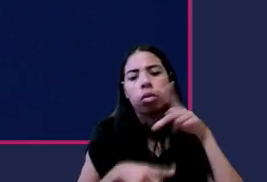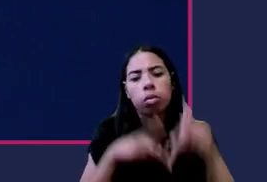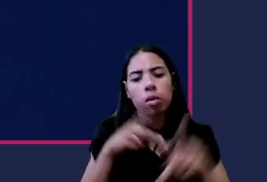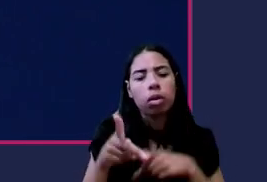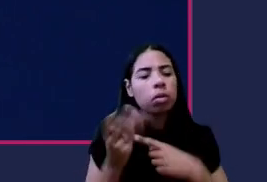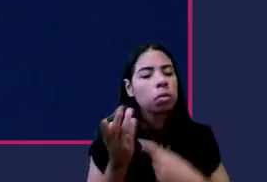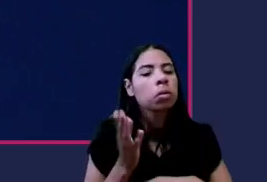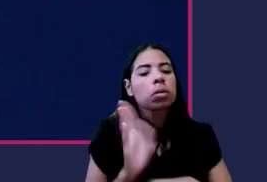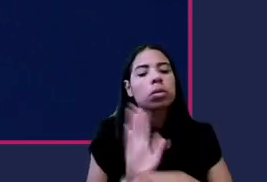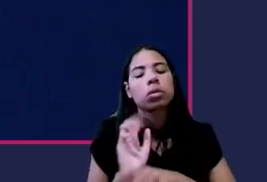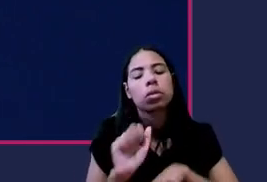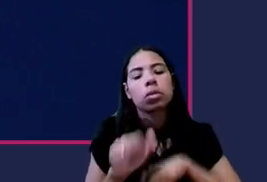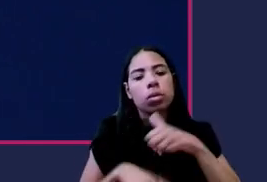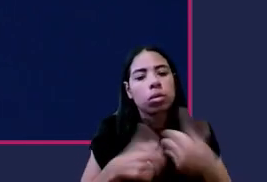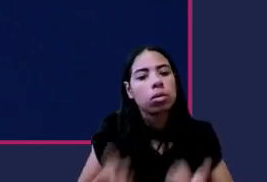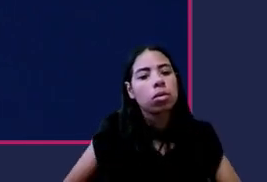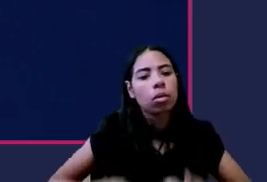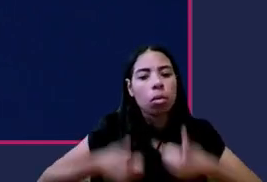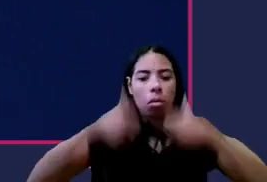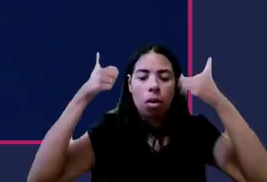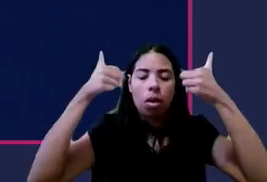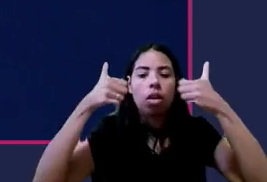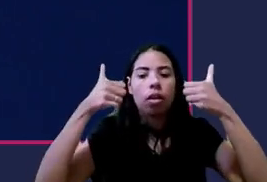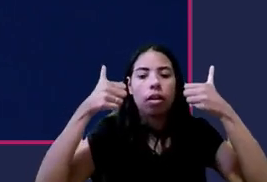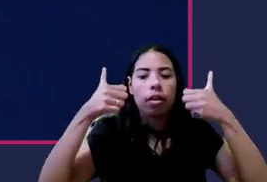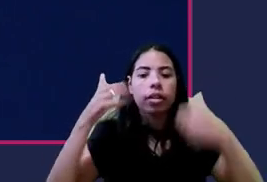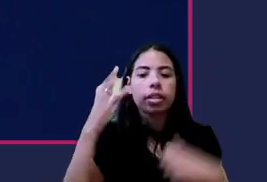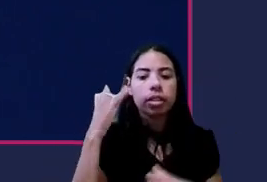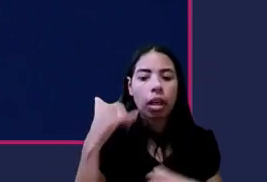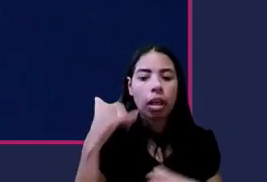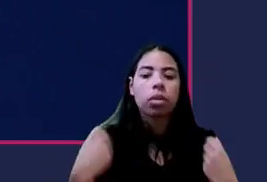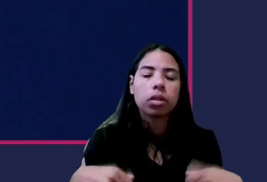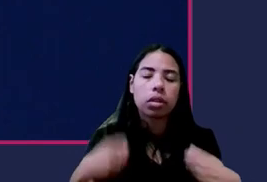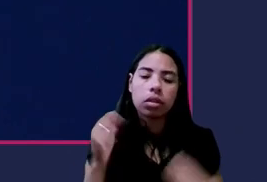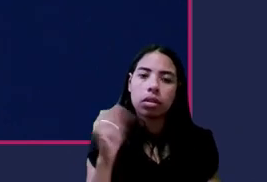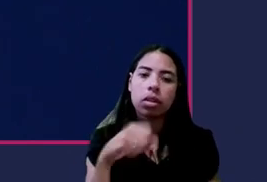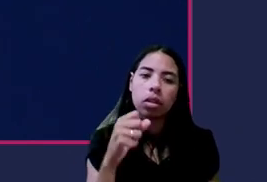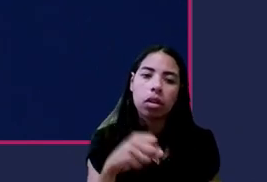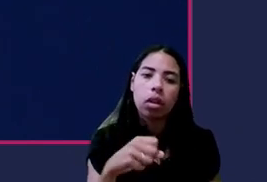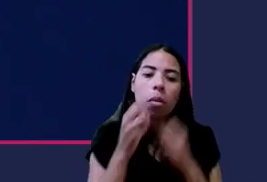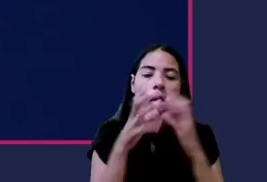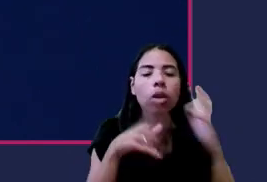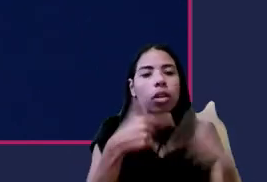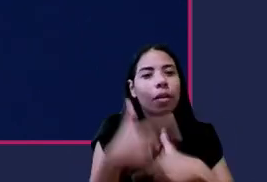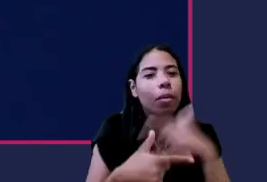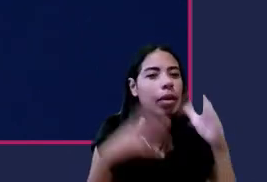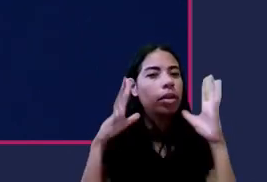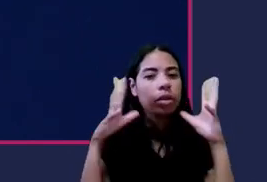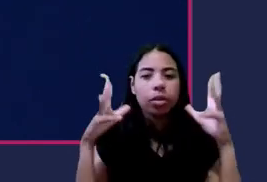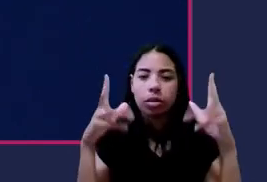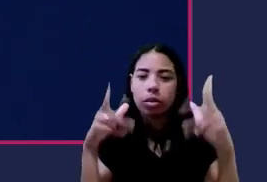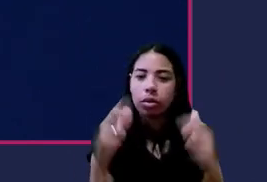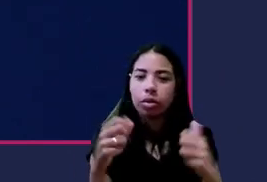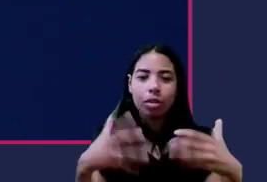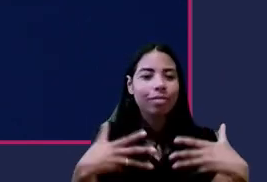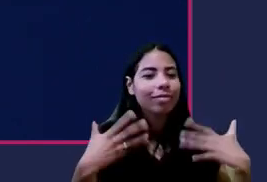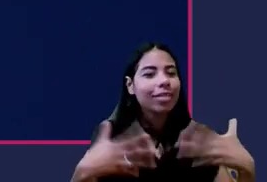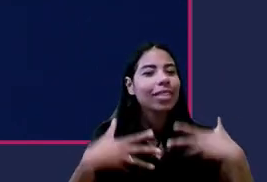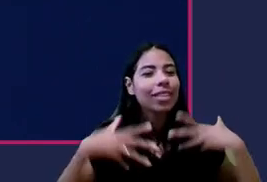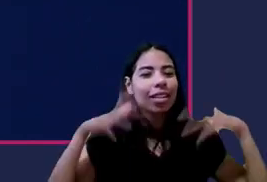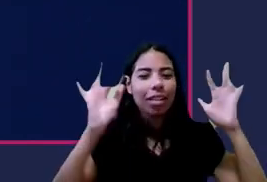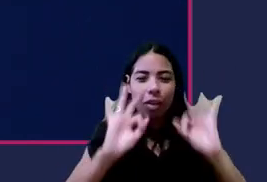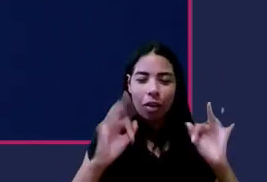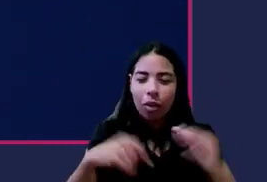care of the lives of the population and make the transformation that needs to be done through our